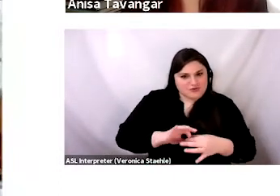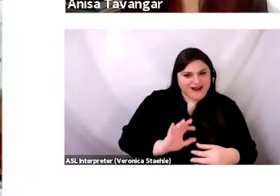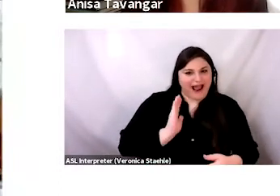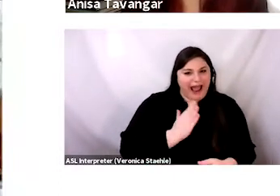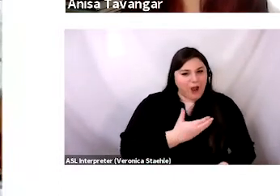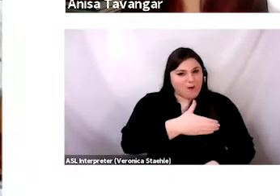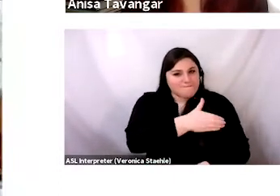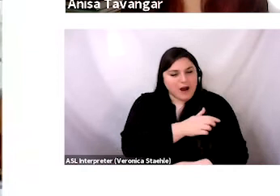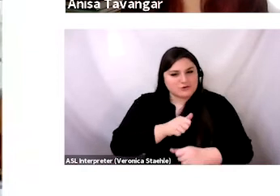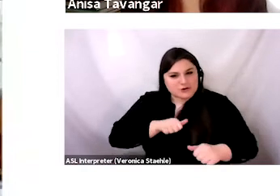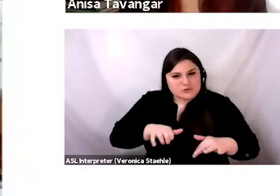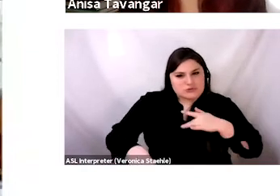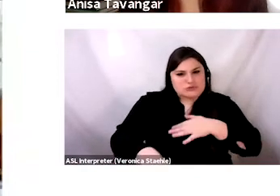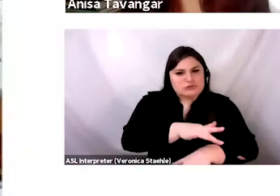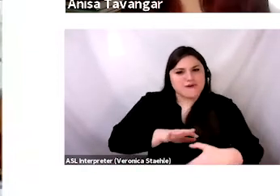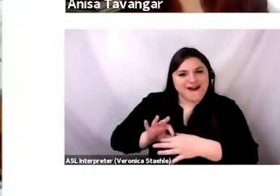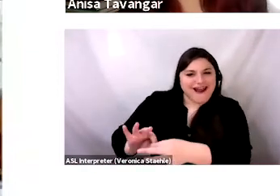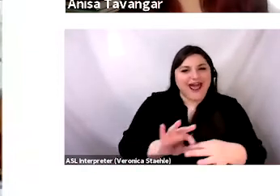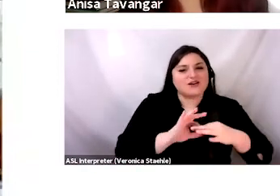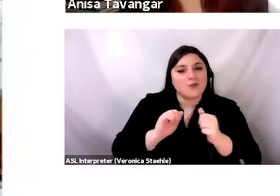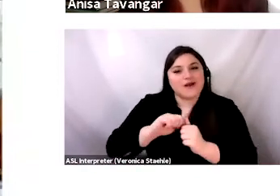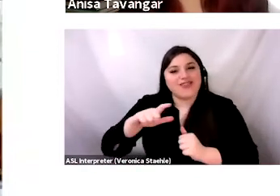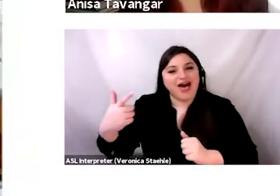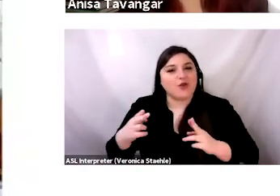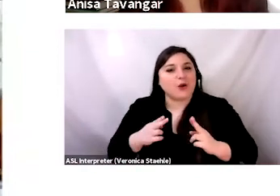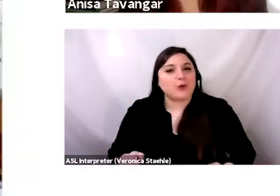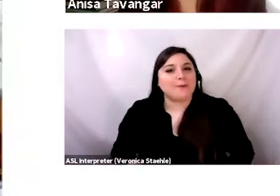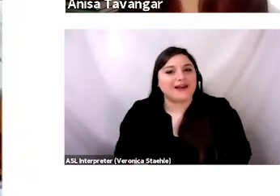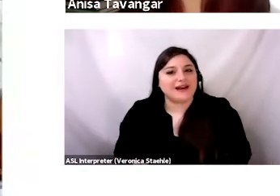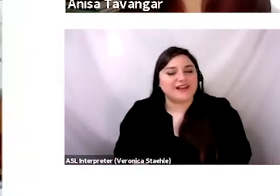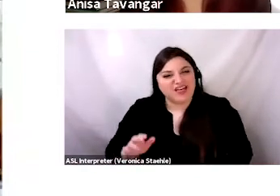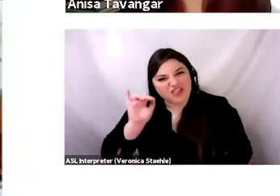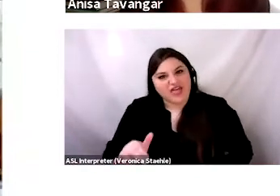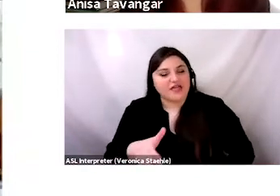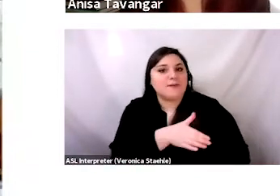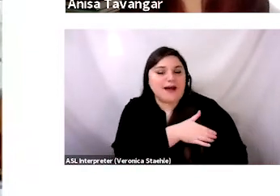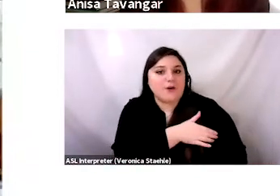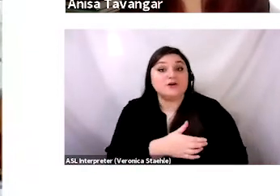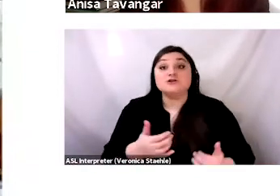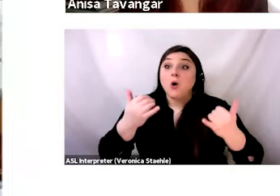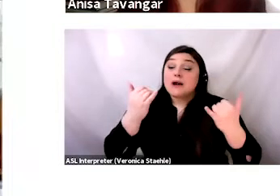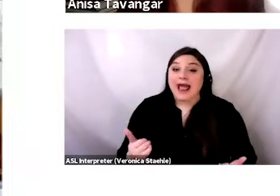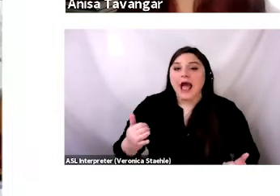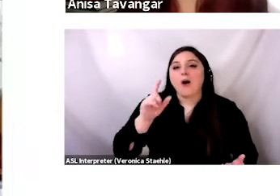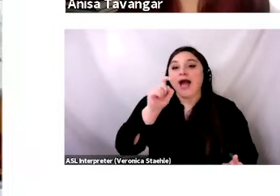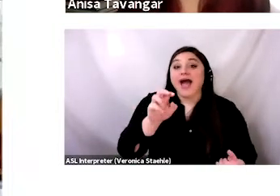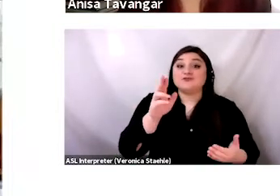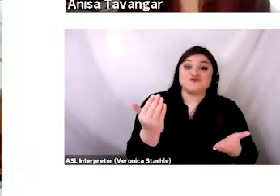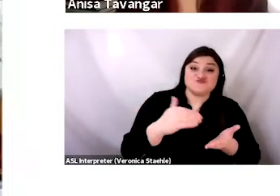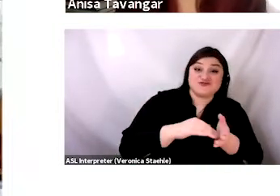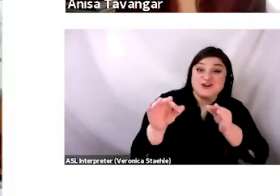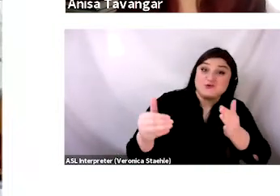human beings." So just as we redefine what beauty means, we also need to redefine what wealth